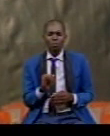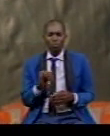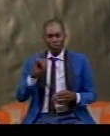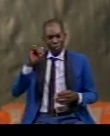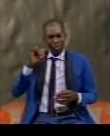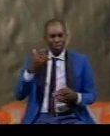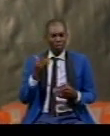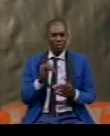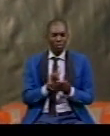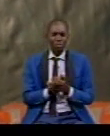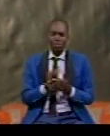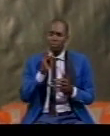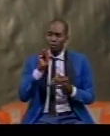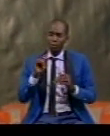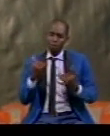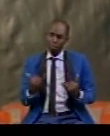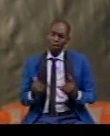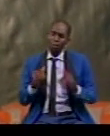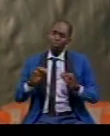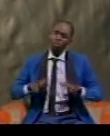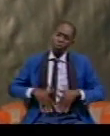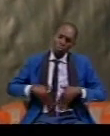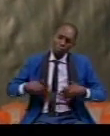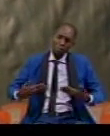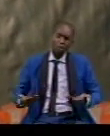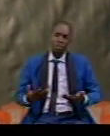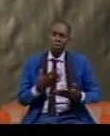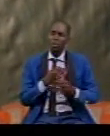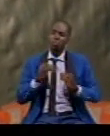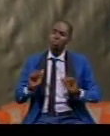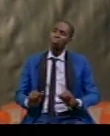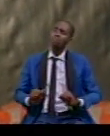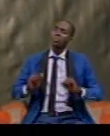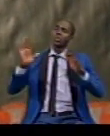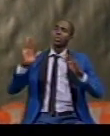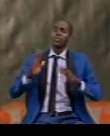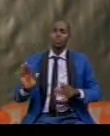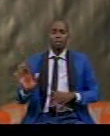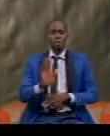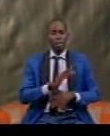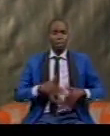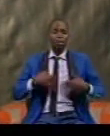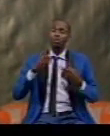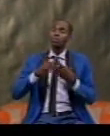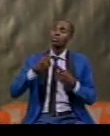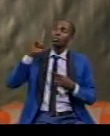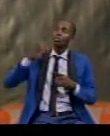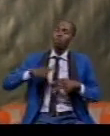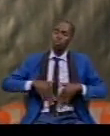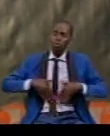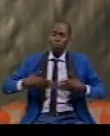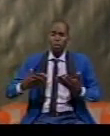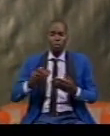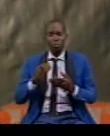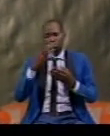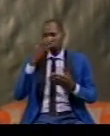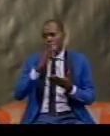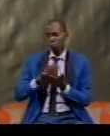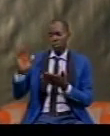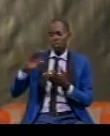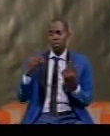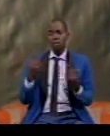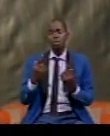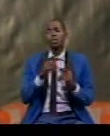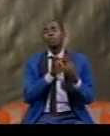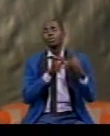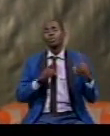to you. And the healing will come. And confessing their sin. And the deliverance will come. And forsaking their sin. He touched, Lord, their receive eyes. Them to yourself in Jesus. He